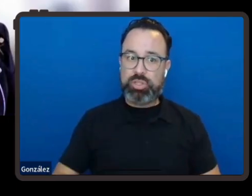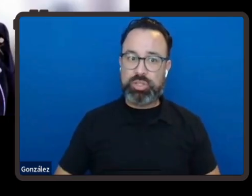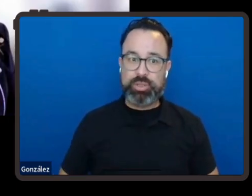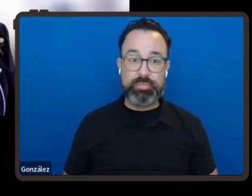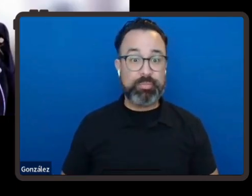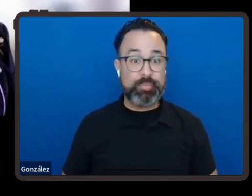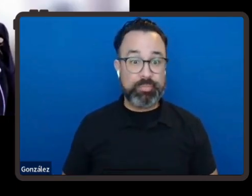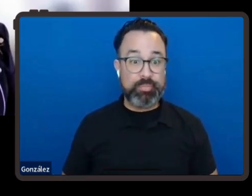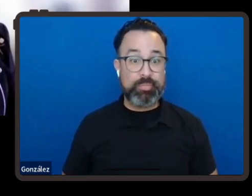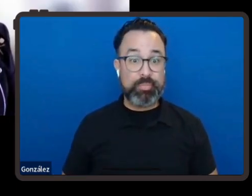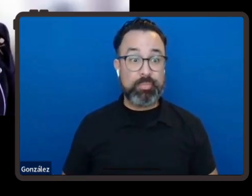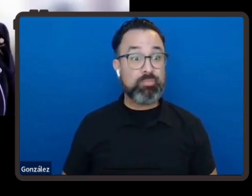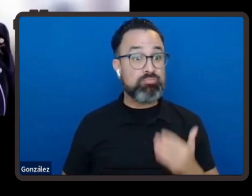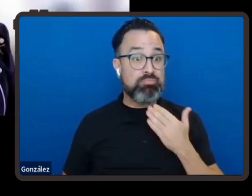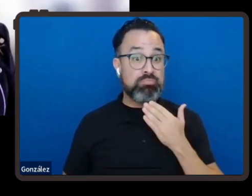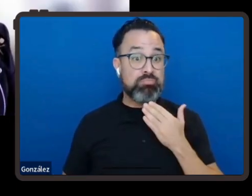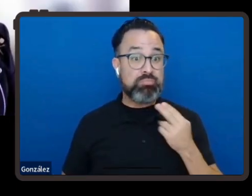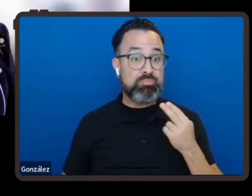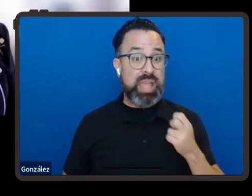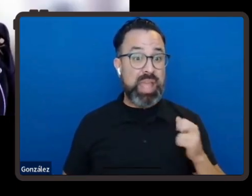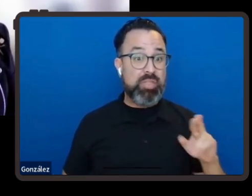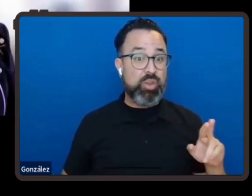Okay, thank you.